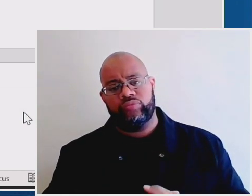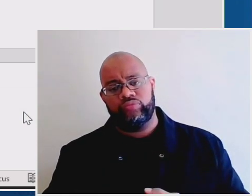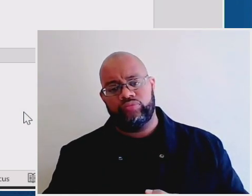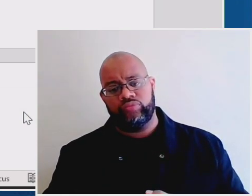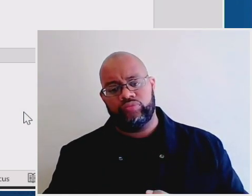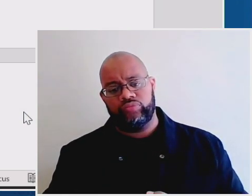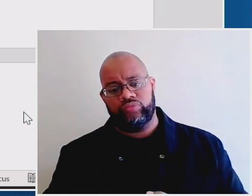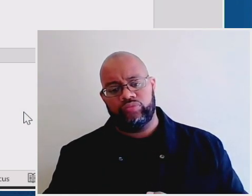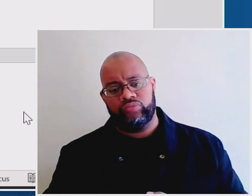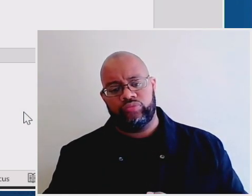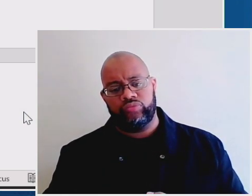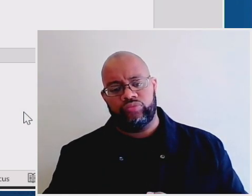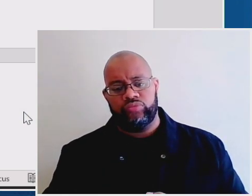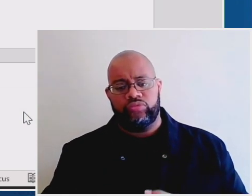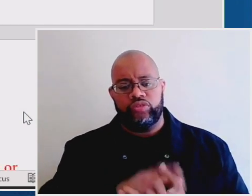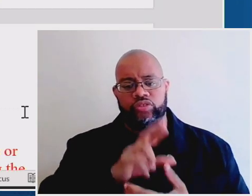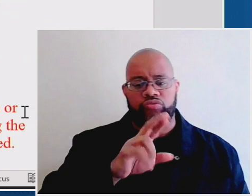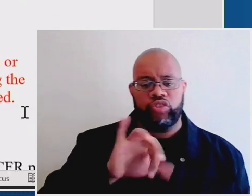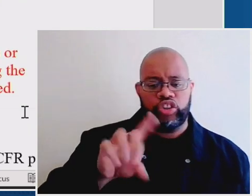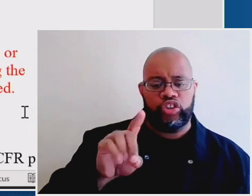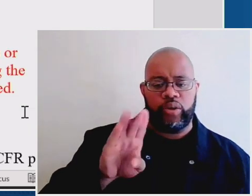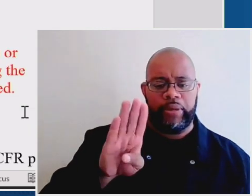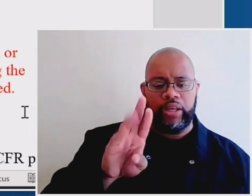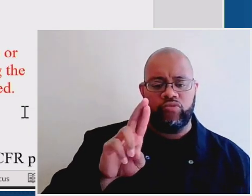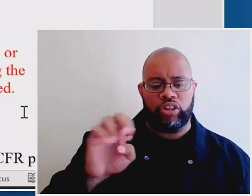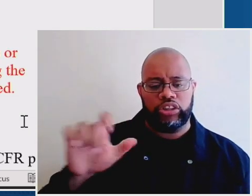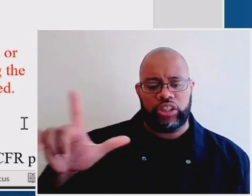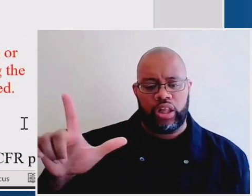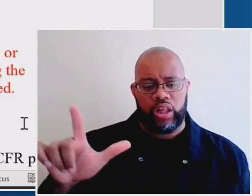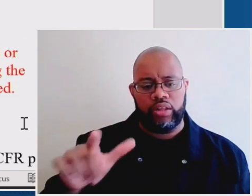The Richard B. Russell. If you scroll down,